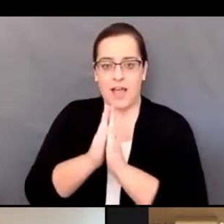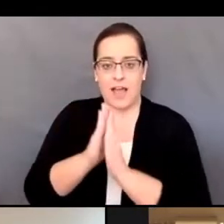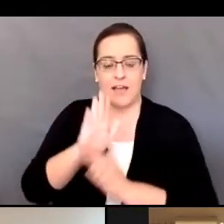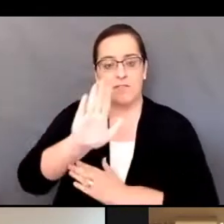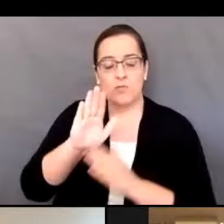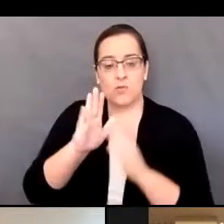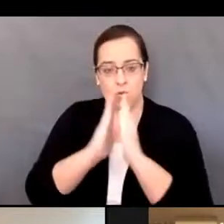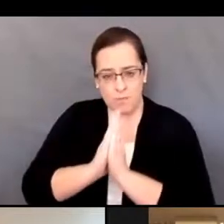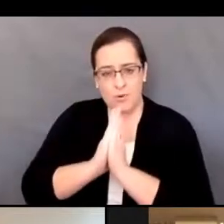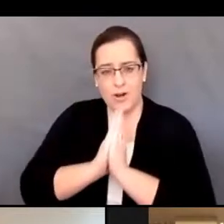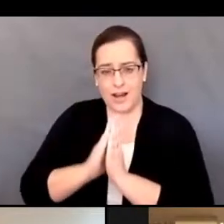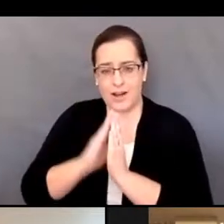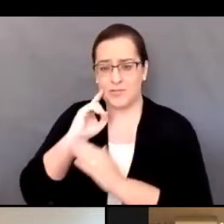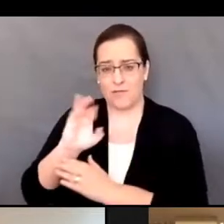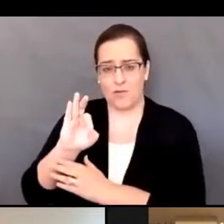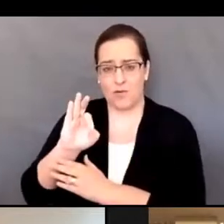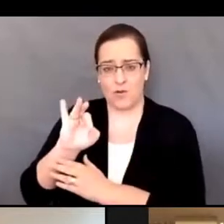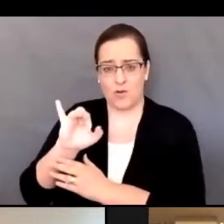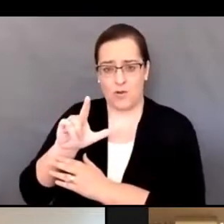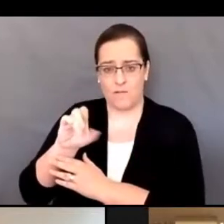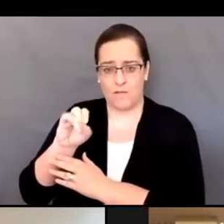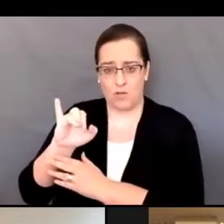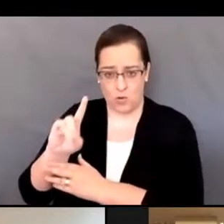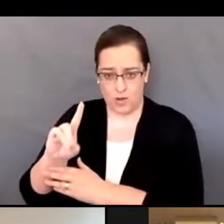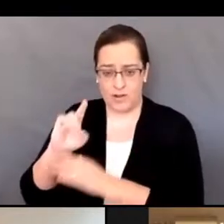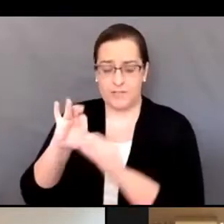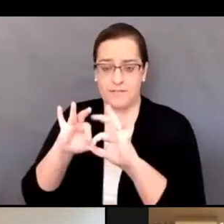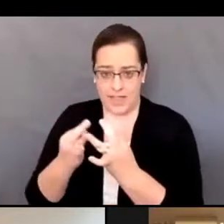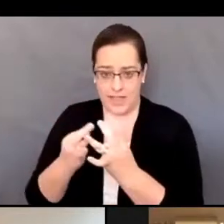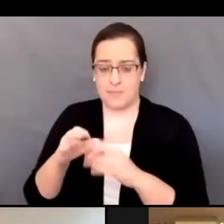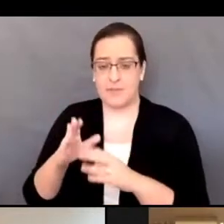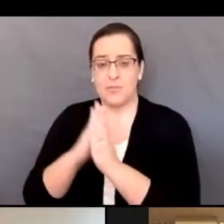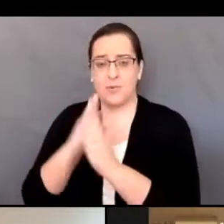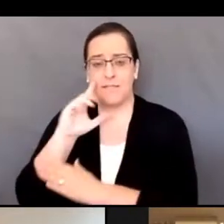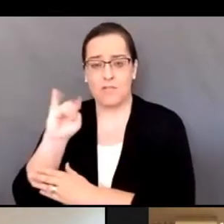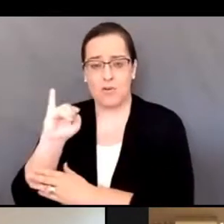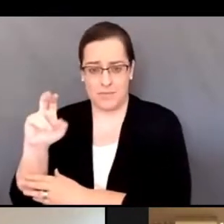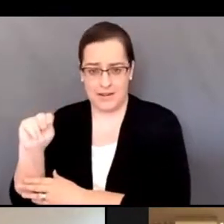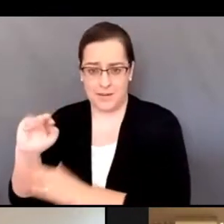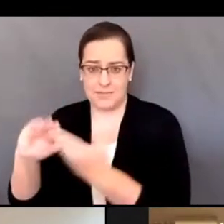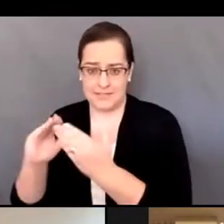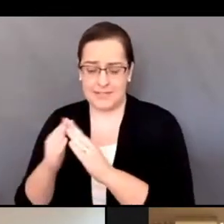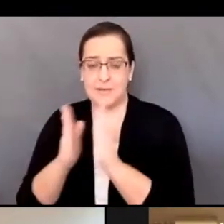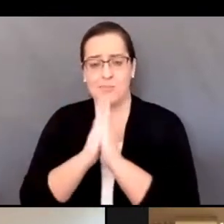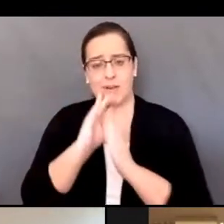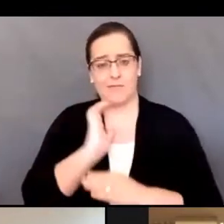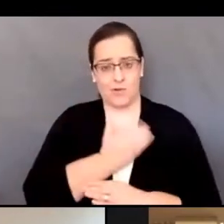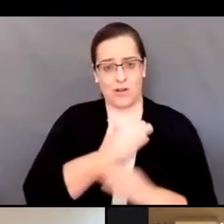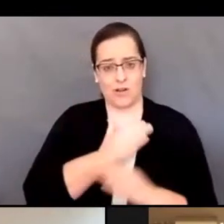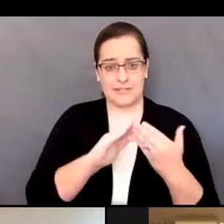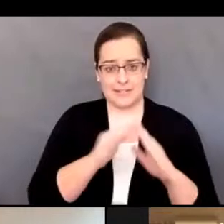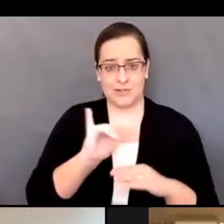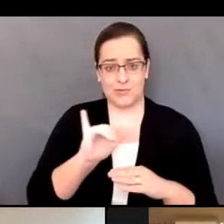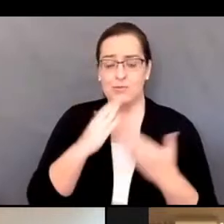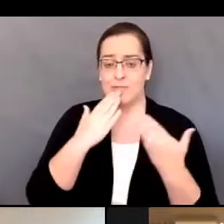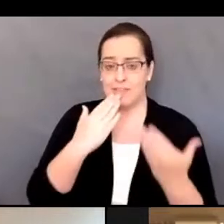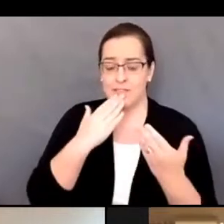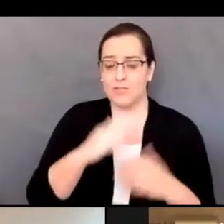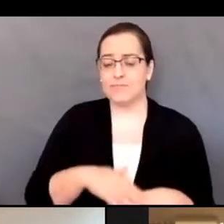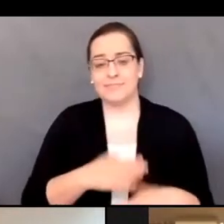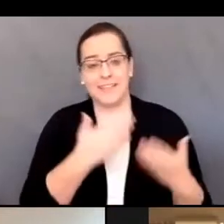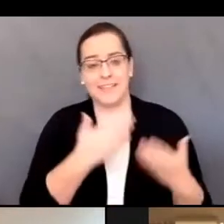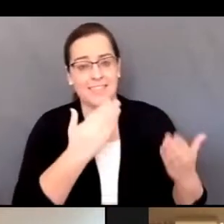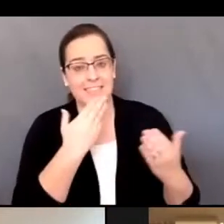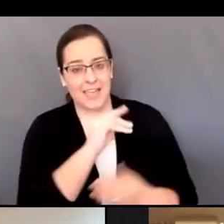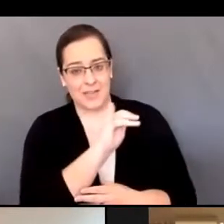for the Floyd family as well as Minneapolis and for our city. Thank you. Thank you, Mayor Pro